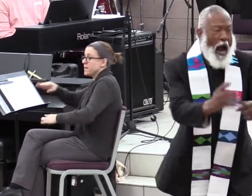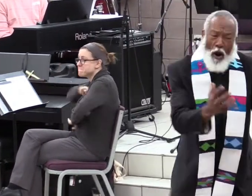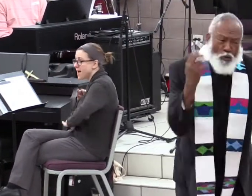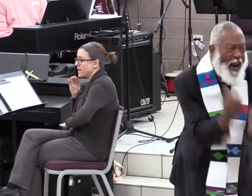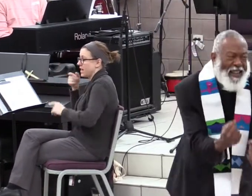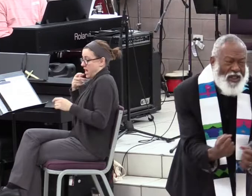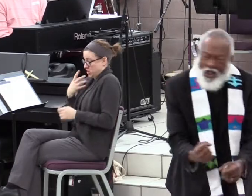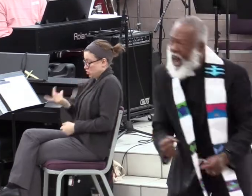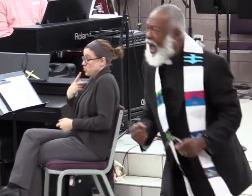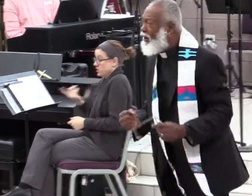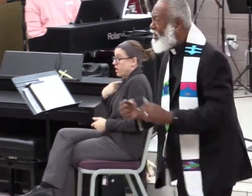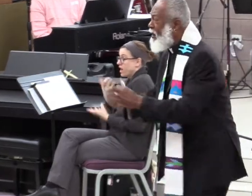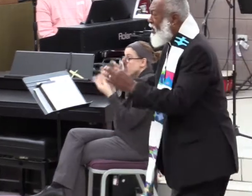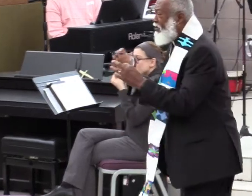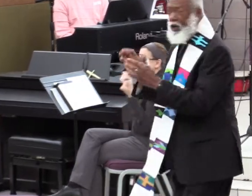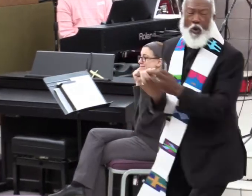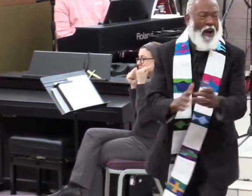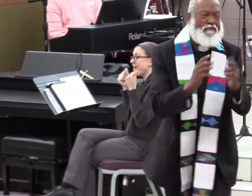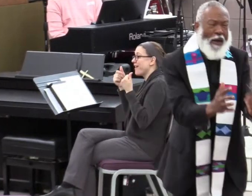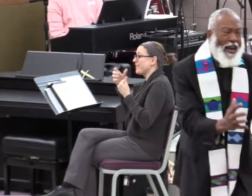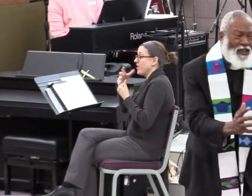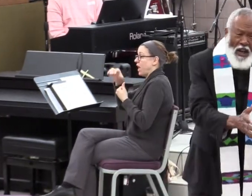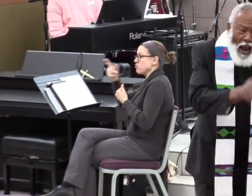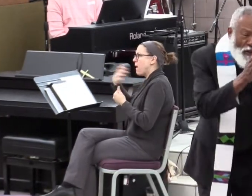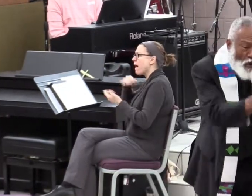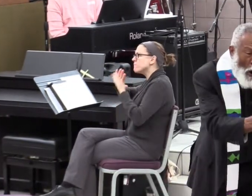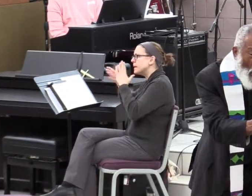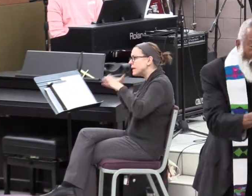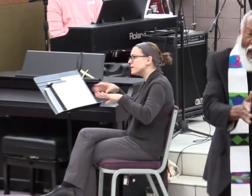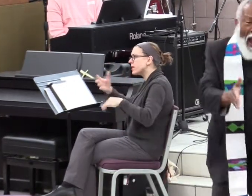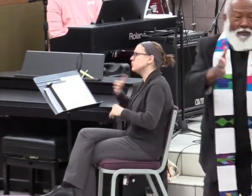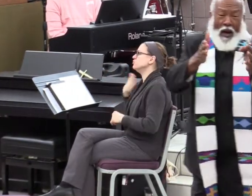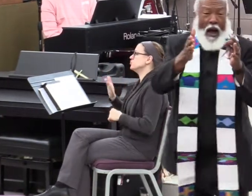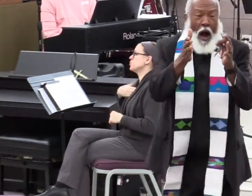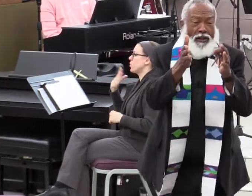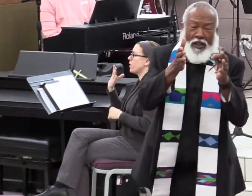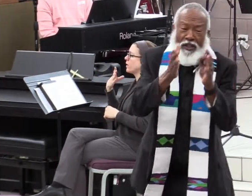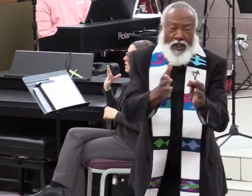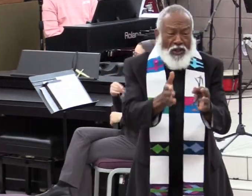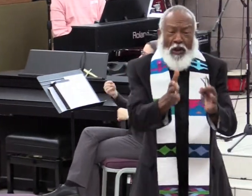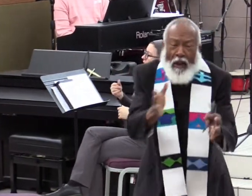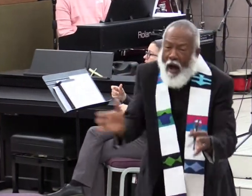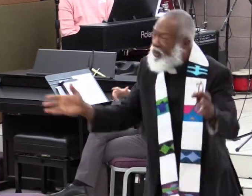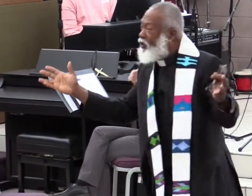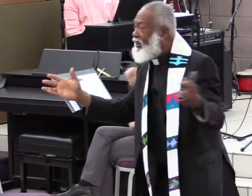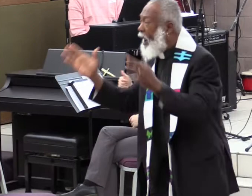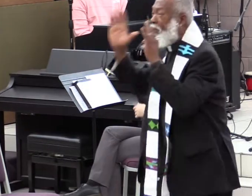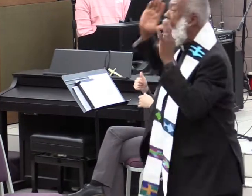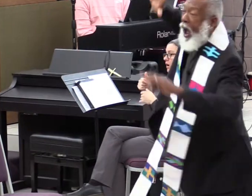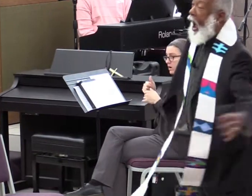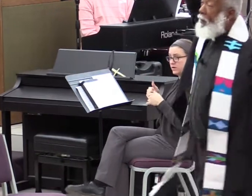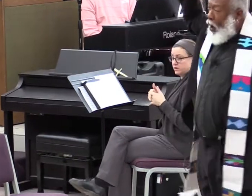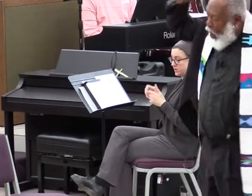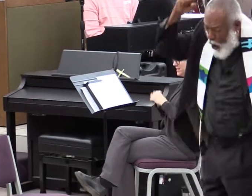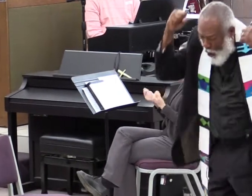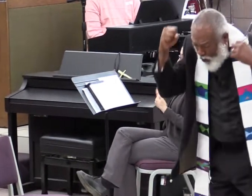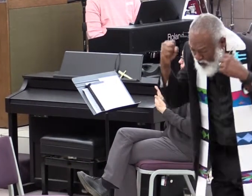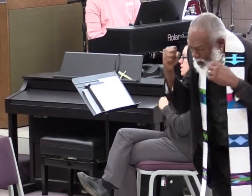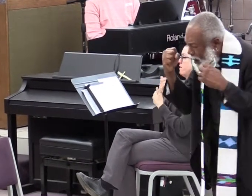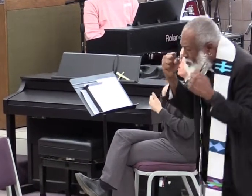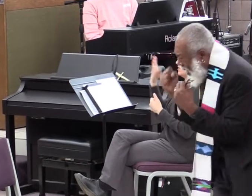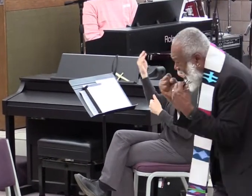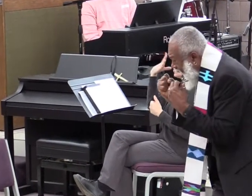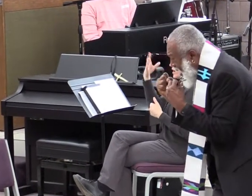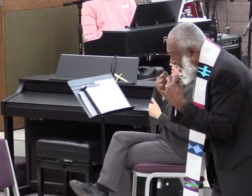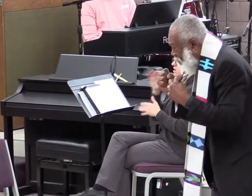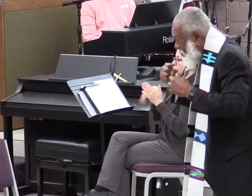you and I are reconciled, and that you have peace and joy and the unconditional love and grace. I'm all of